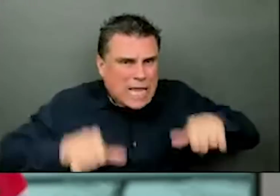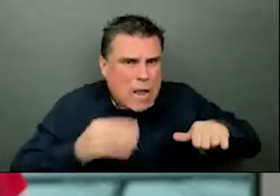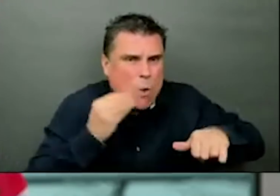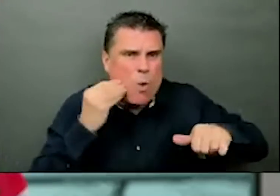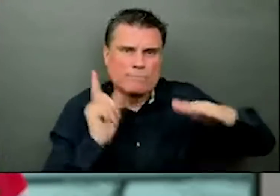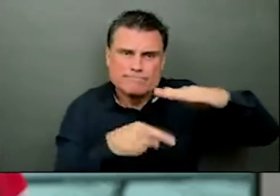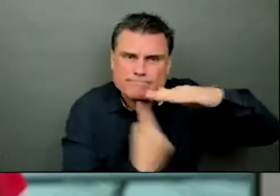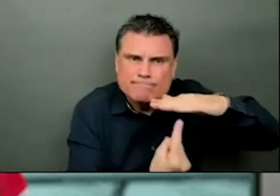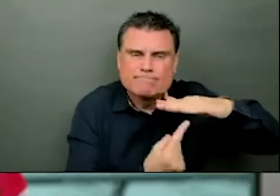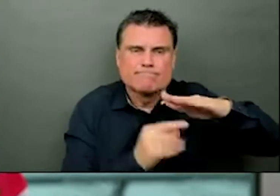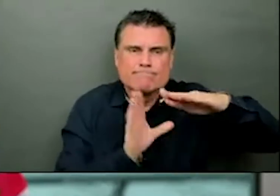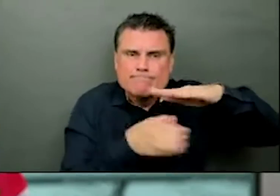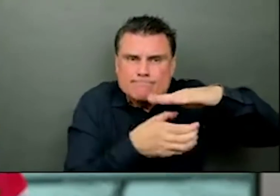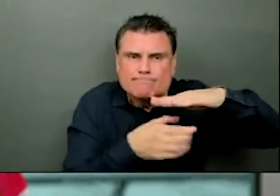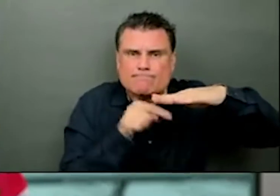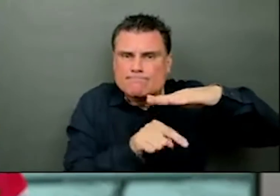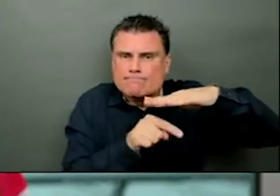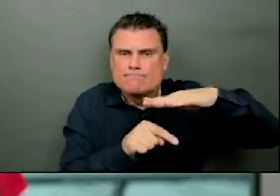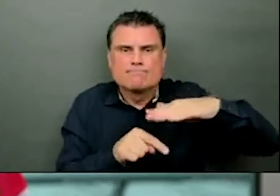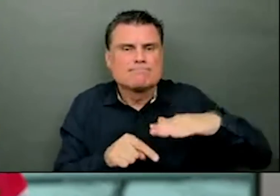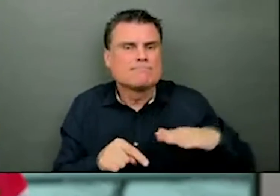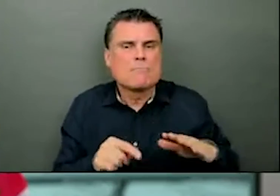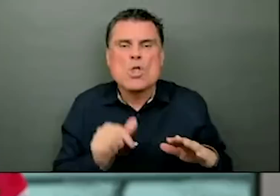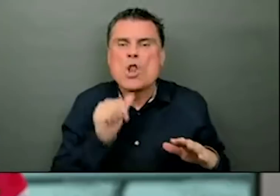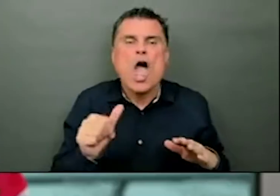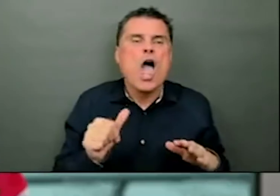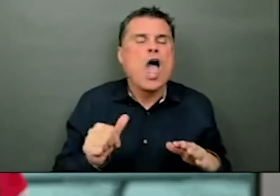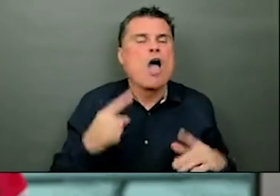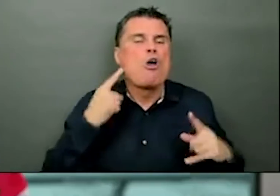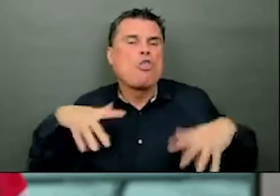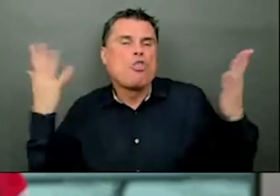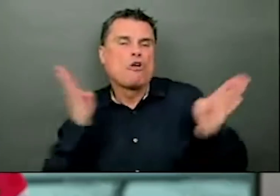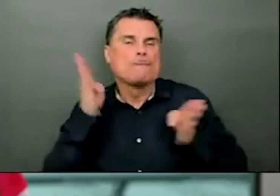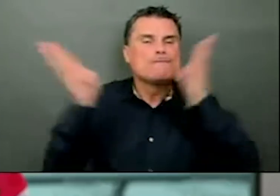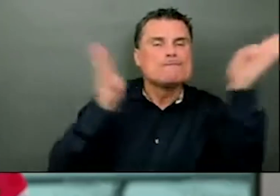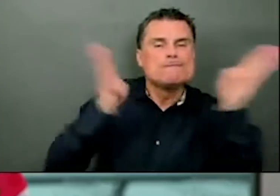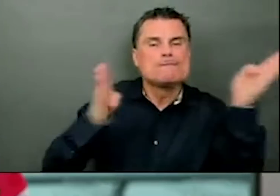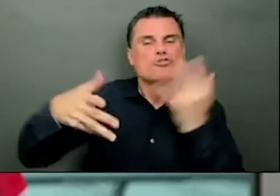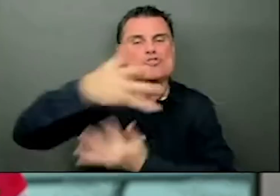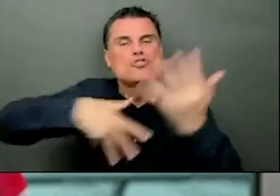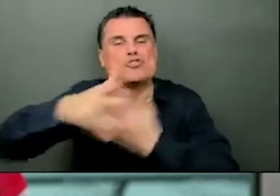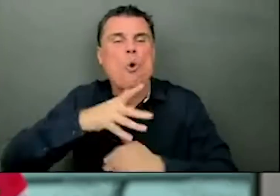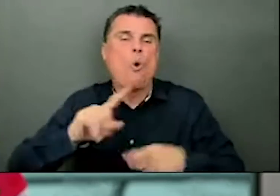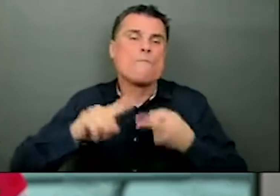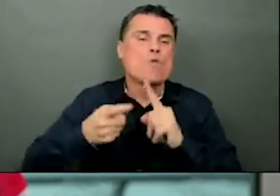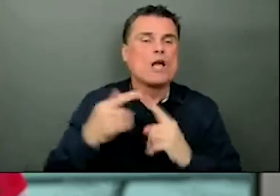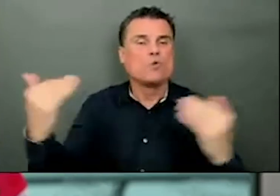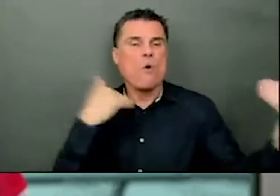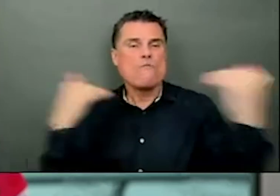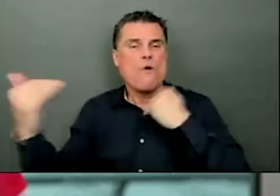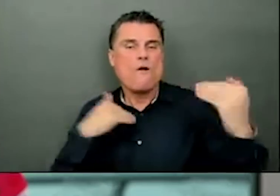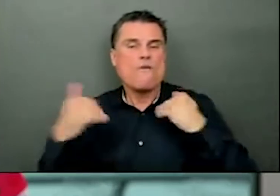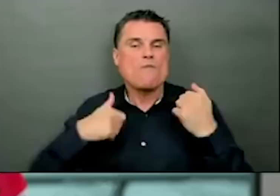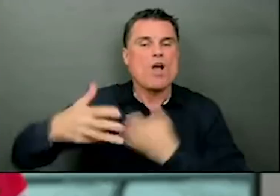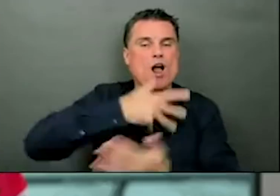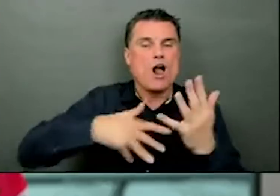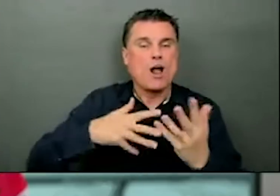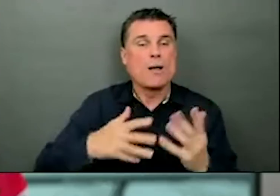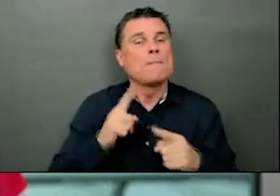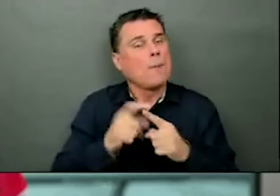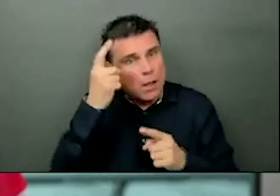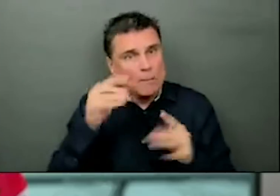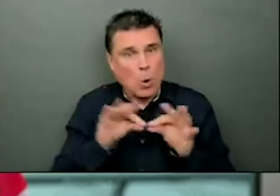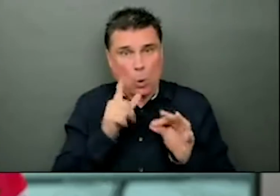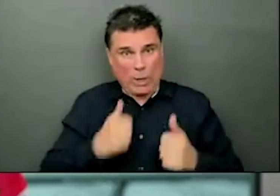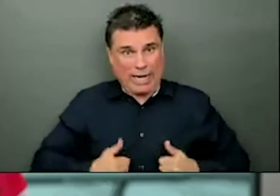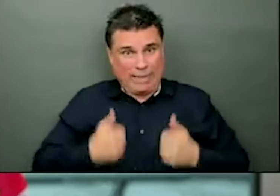places to keep your local community, your family safe. I know you'll be doing the same this long weekend, and